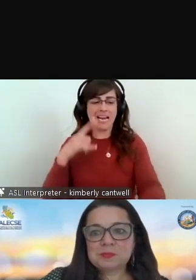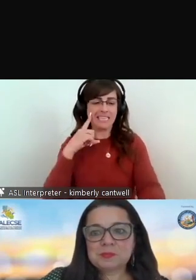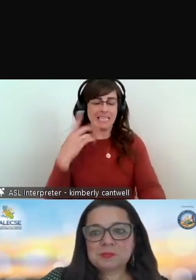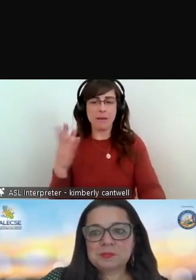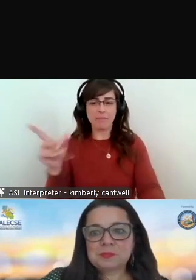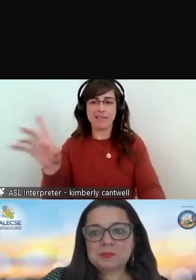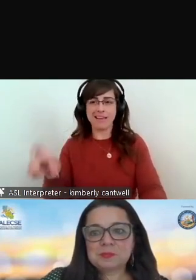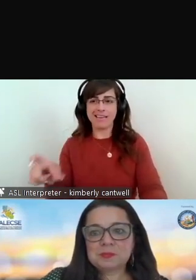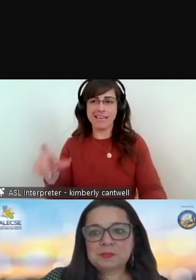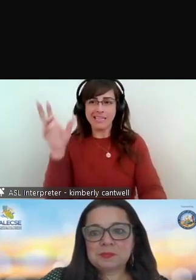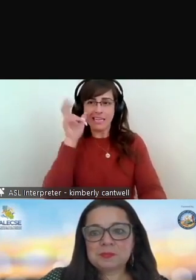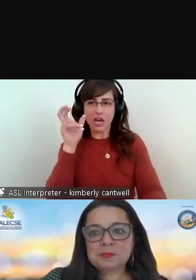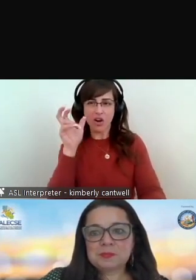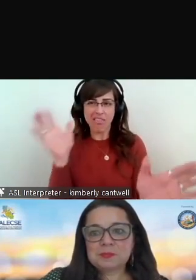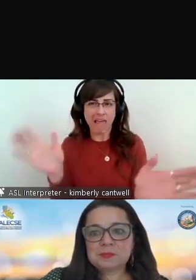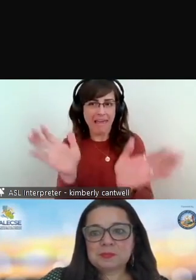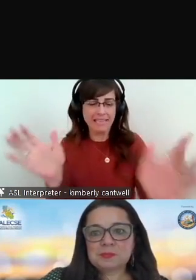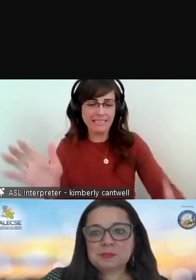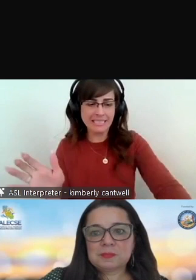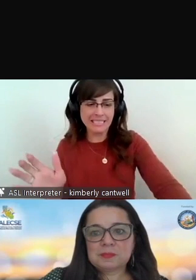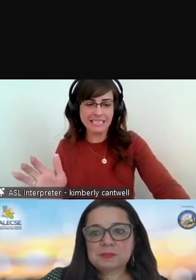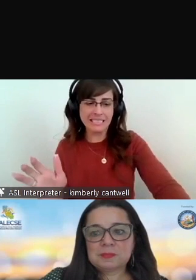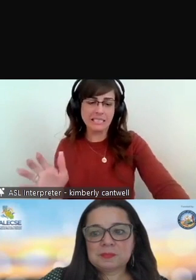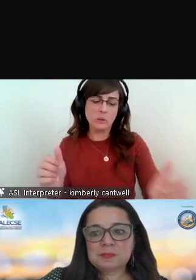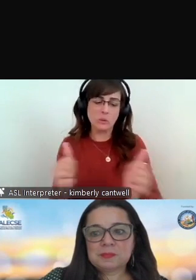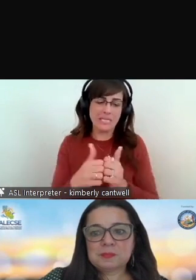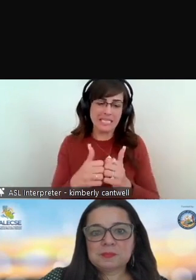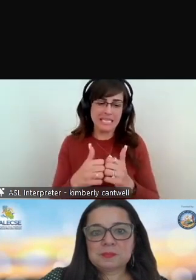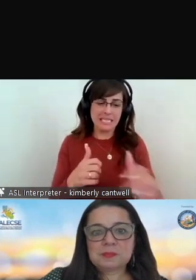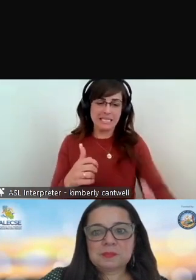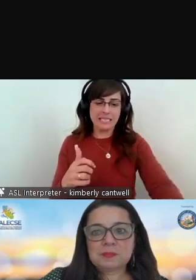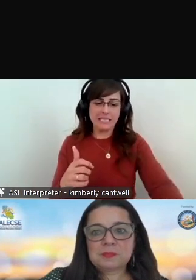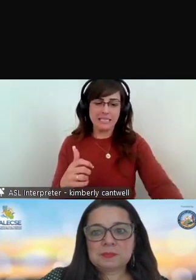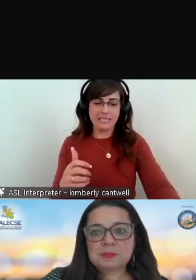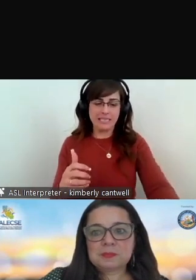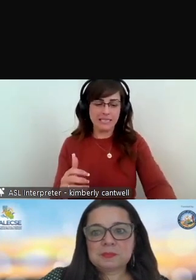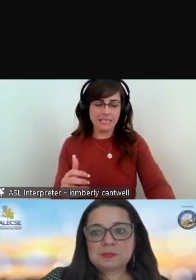think maybe they need to hear the push with